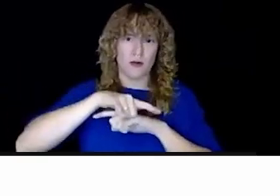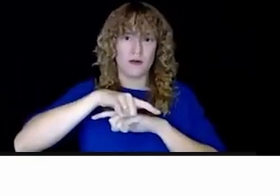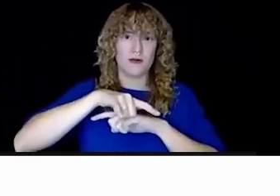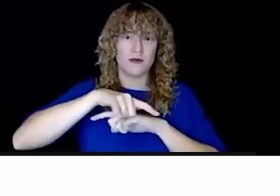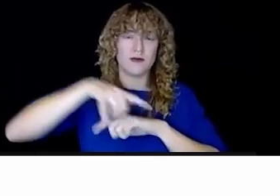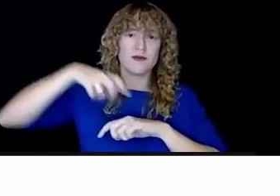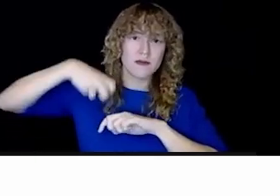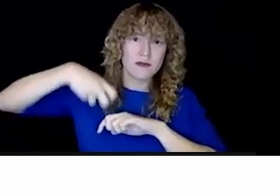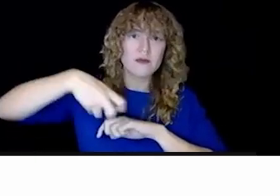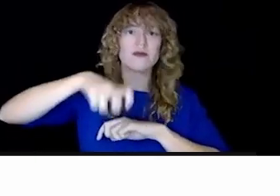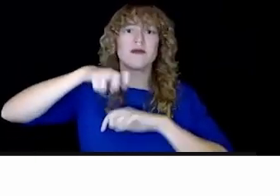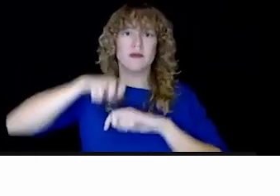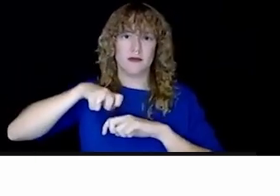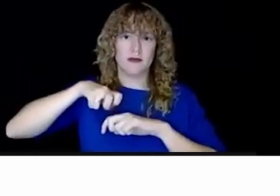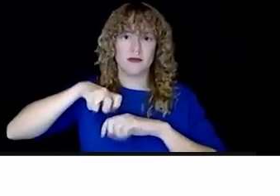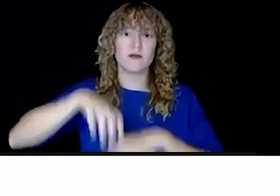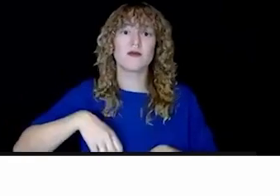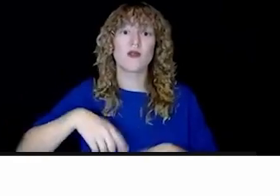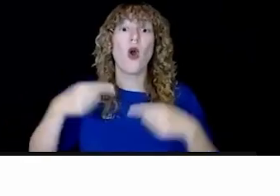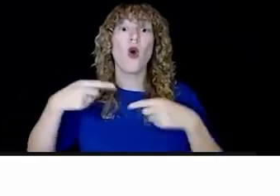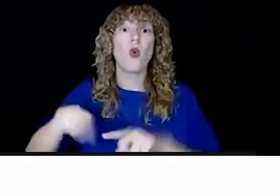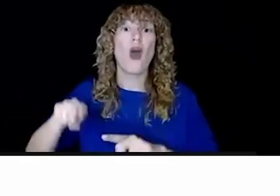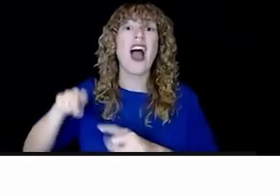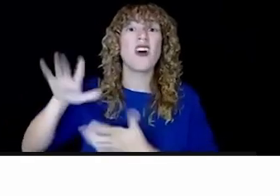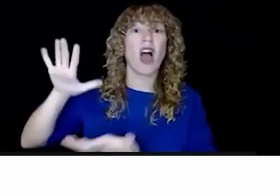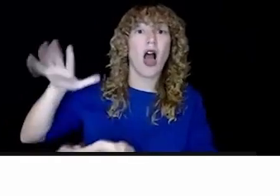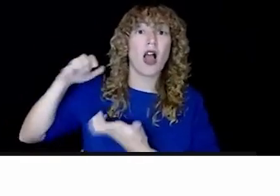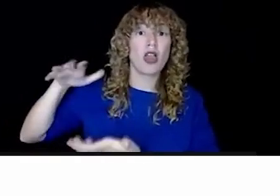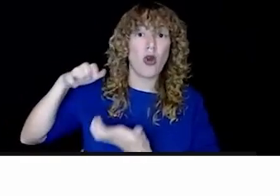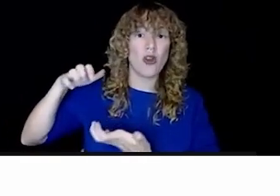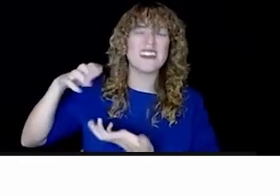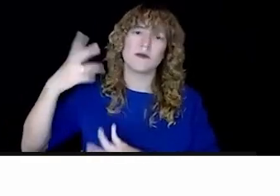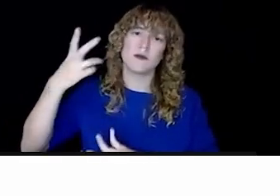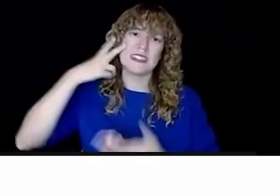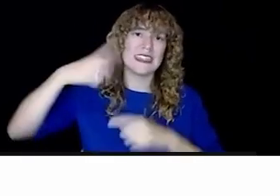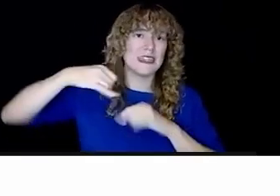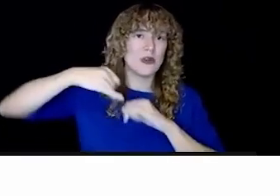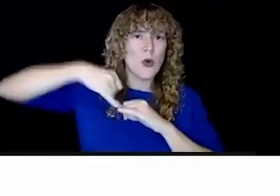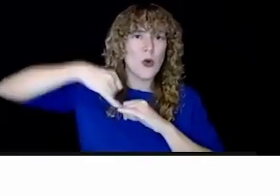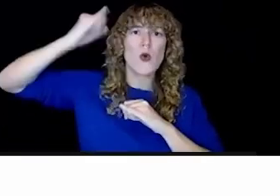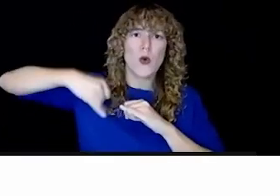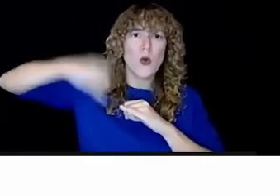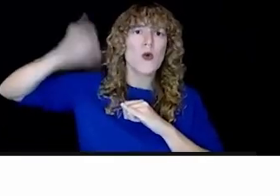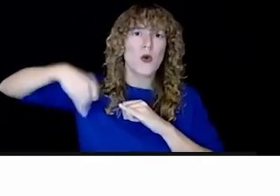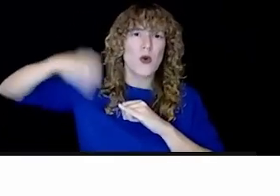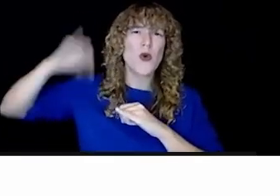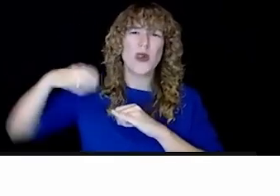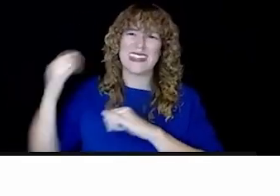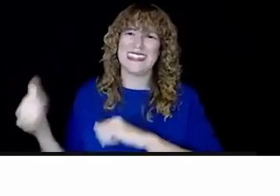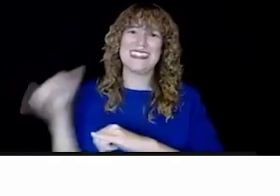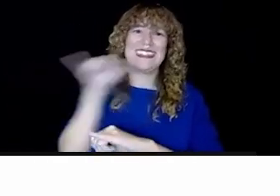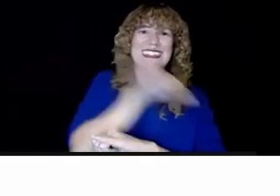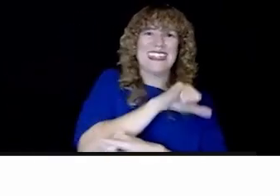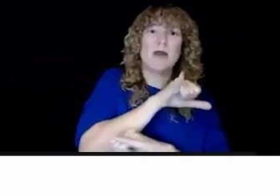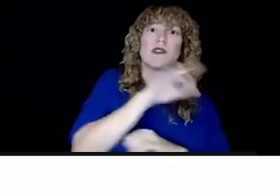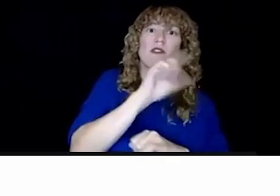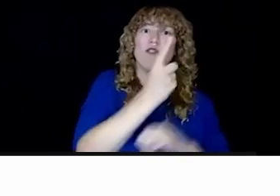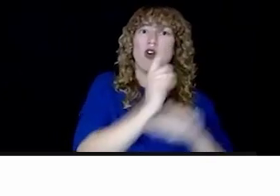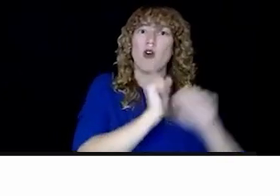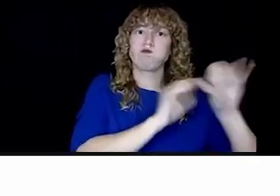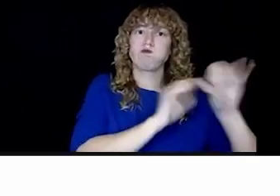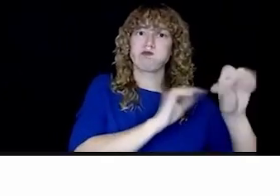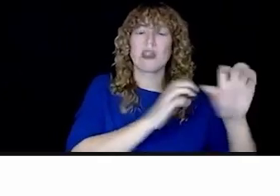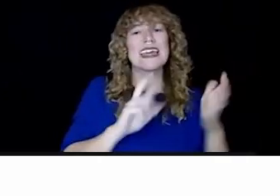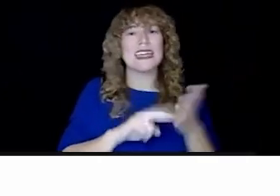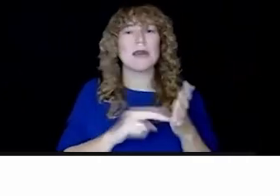wheelchair unloading, we see some sharp spikes similar to the loading phase, indicating movement or impact during